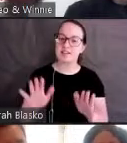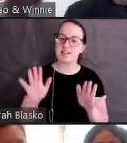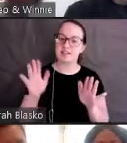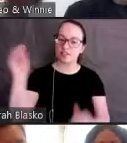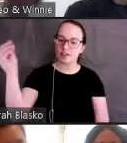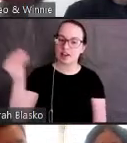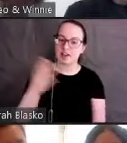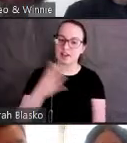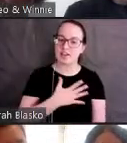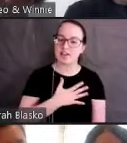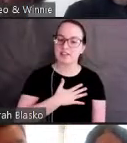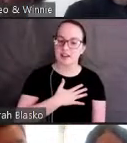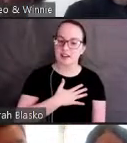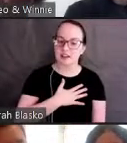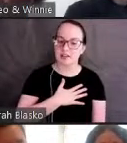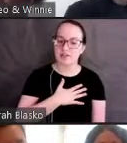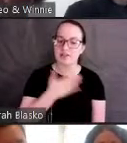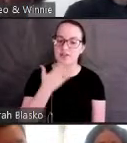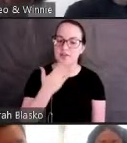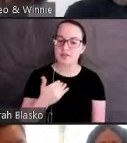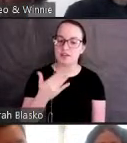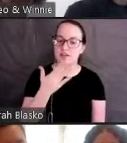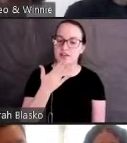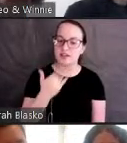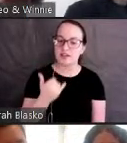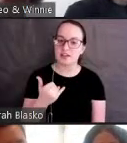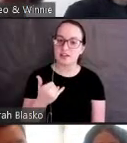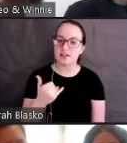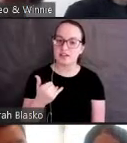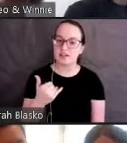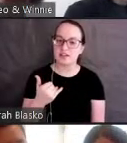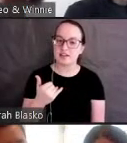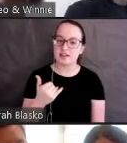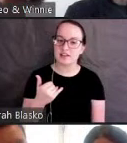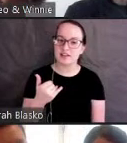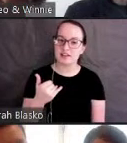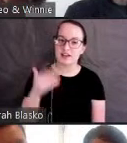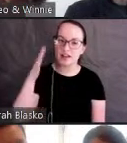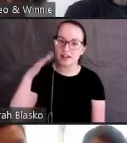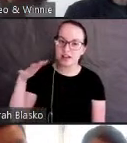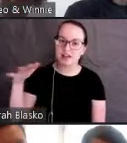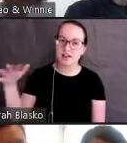Amazing grace, how sweet the